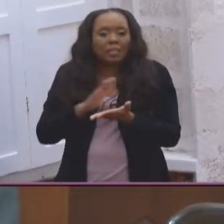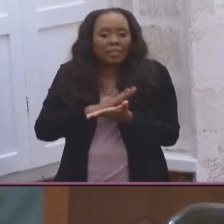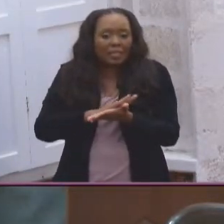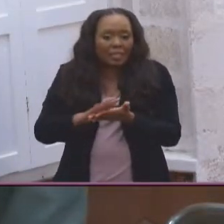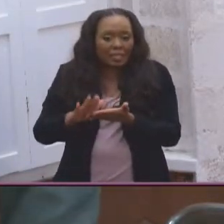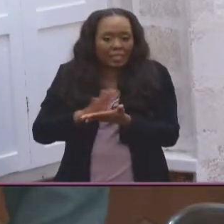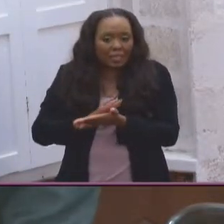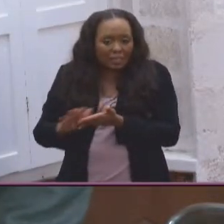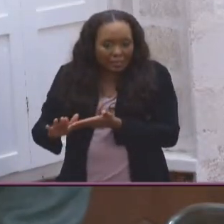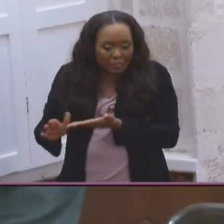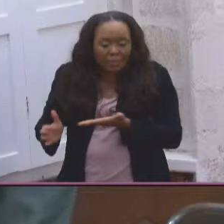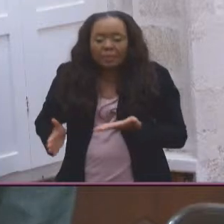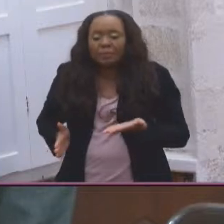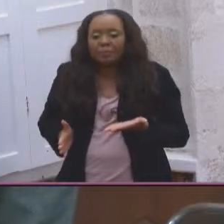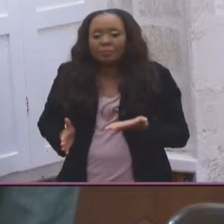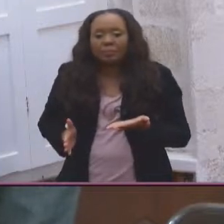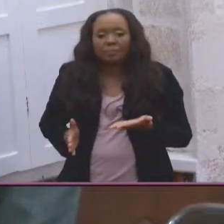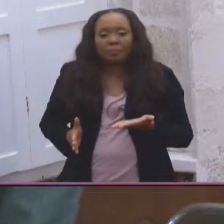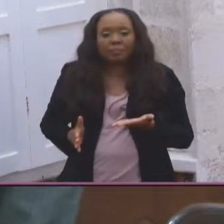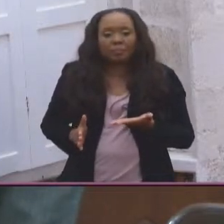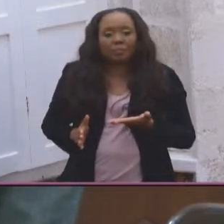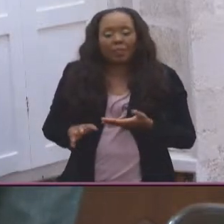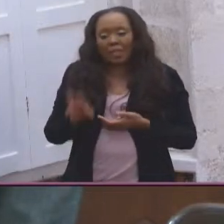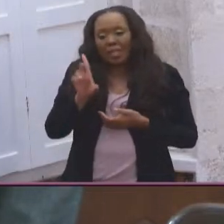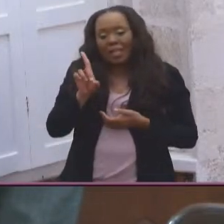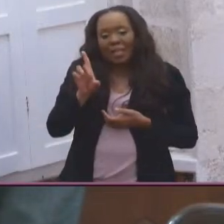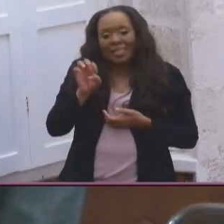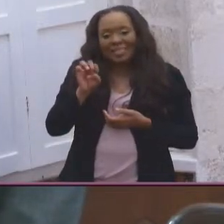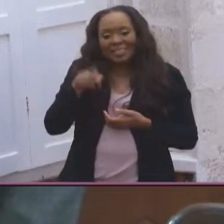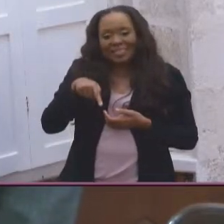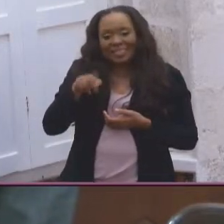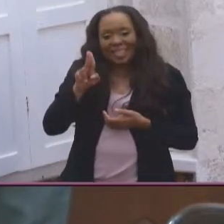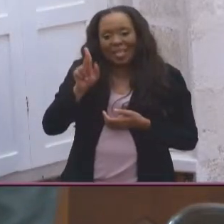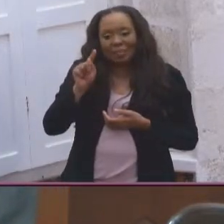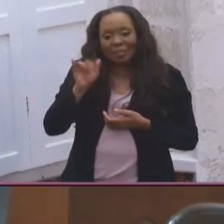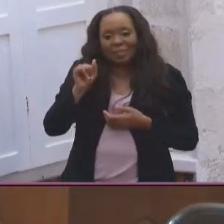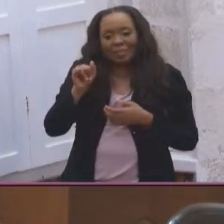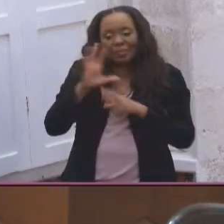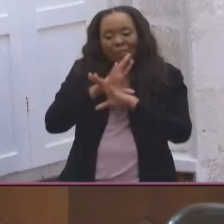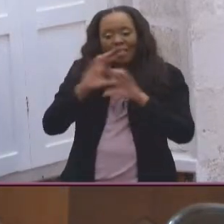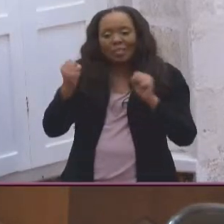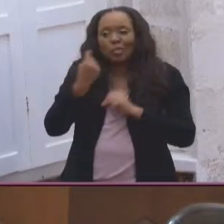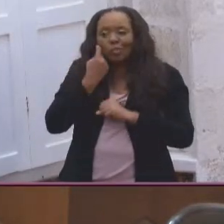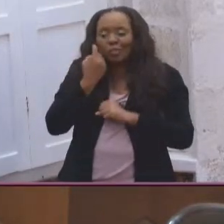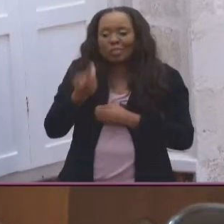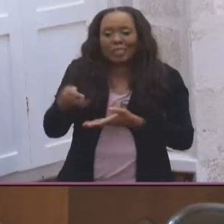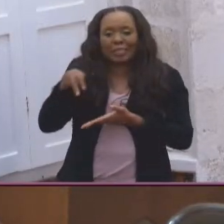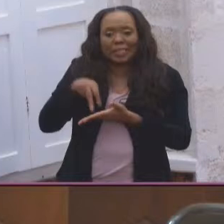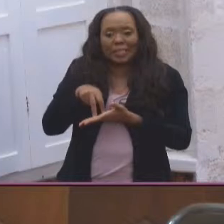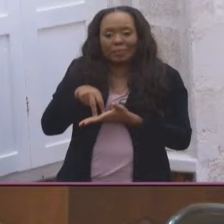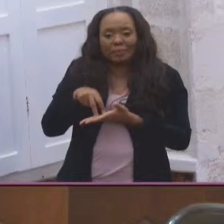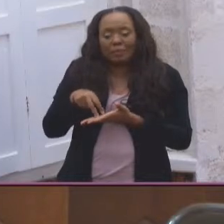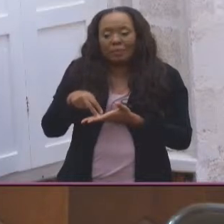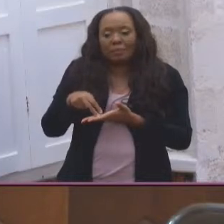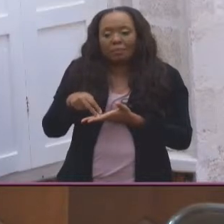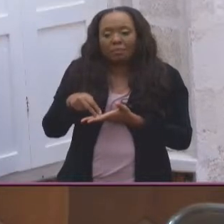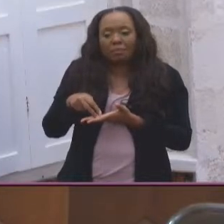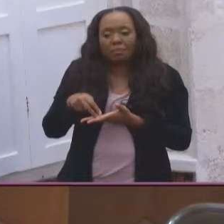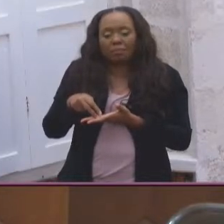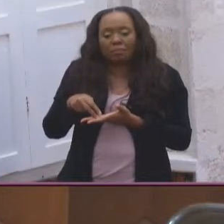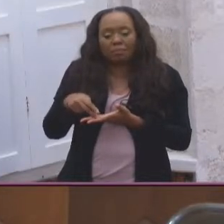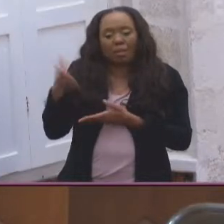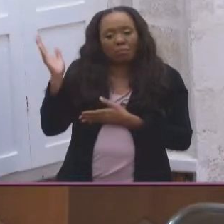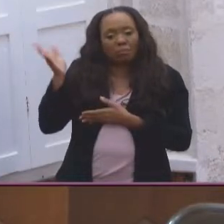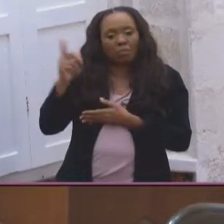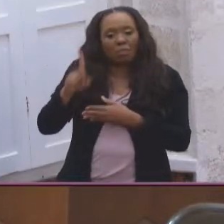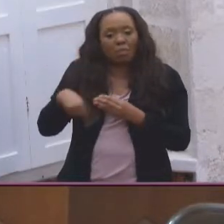to cleanliness. And I say that on the basis that when you look to our counterparts in the education system in